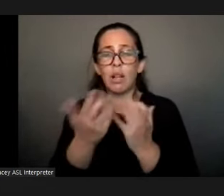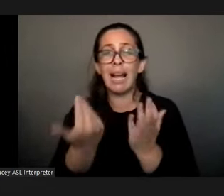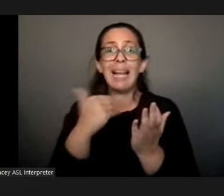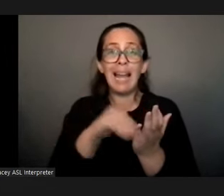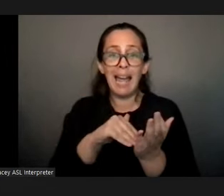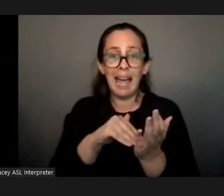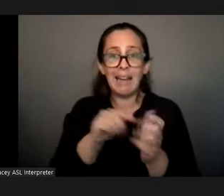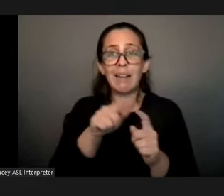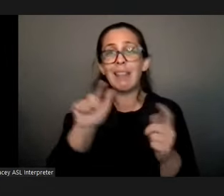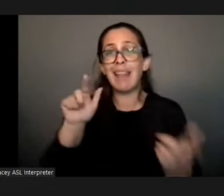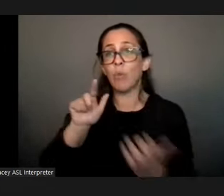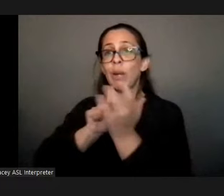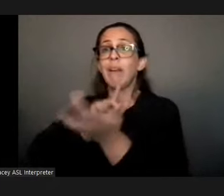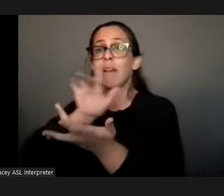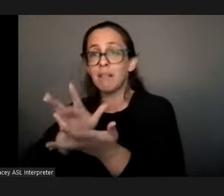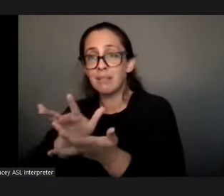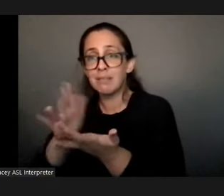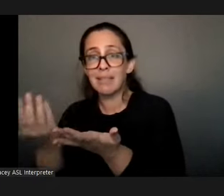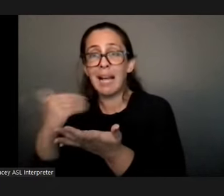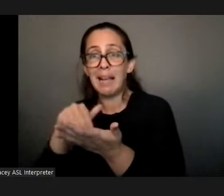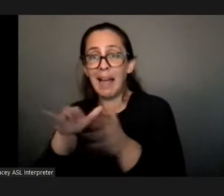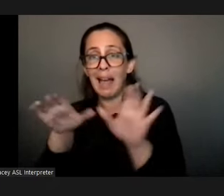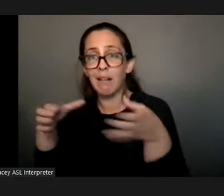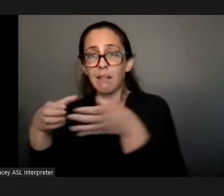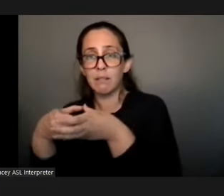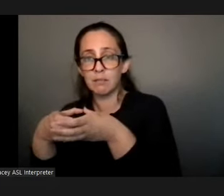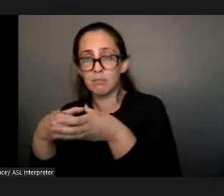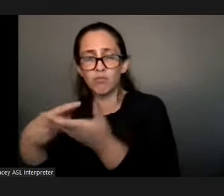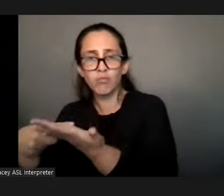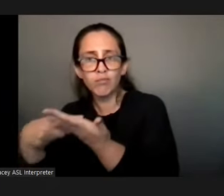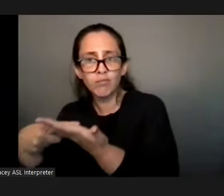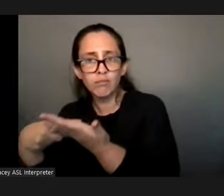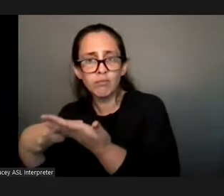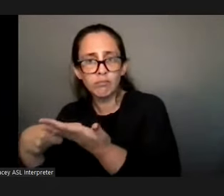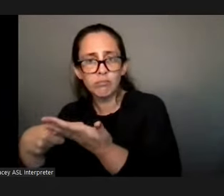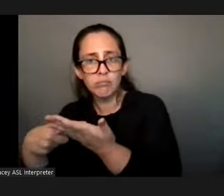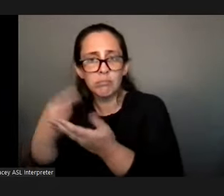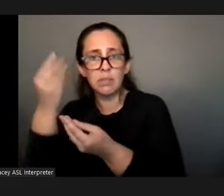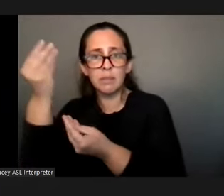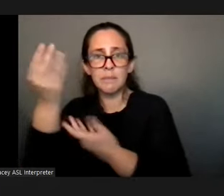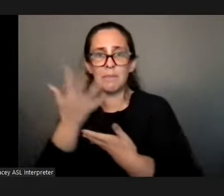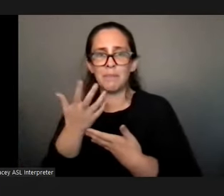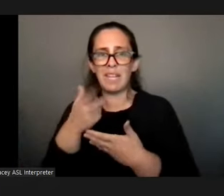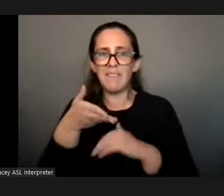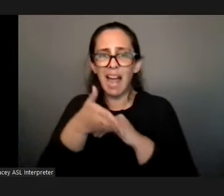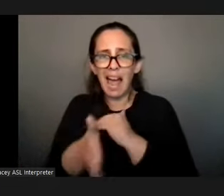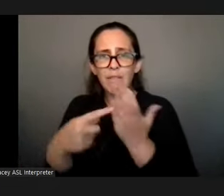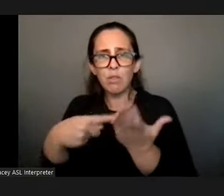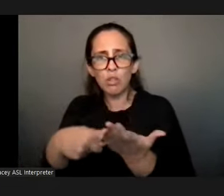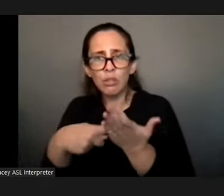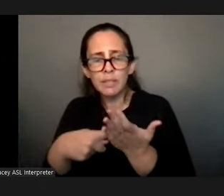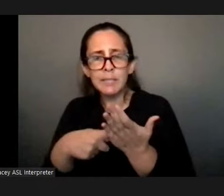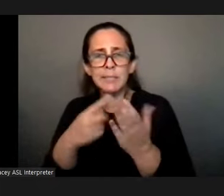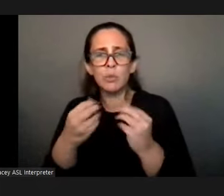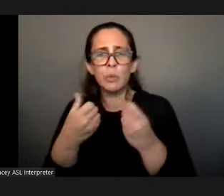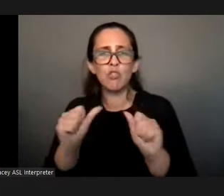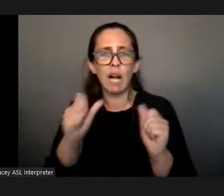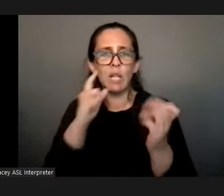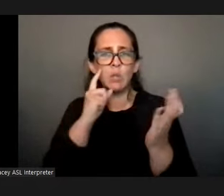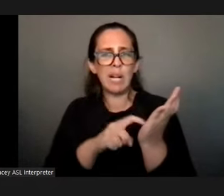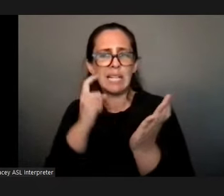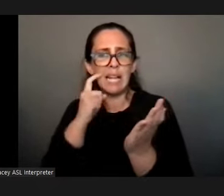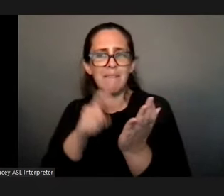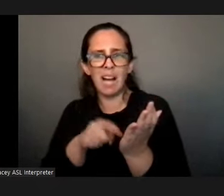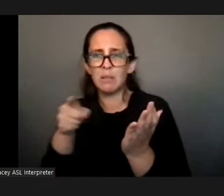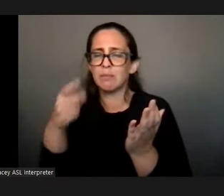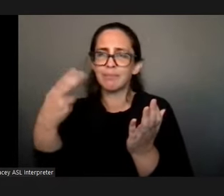there's outreach and engagement during that process. If the effects remain adverse after mitigation, we identify disproportionately high and